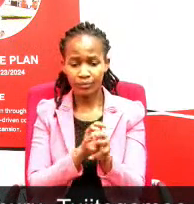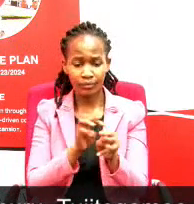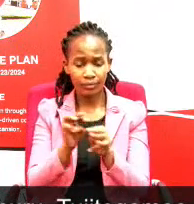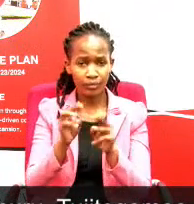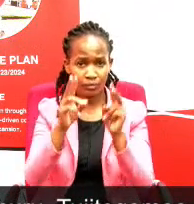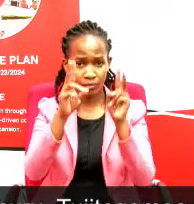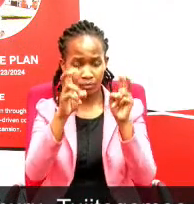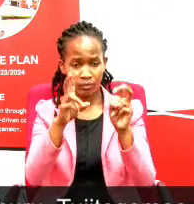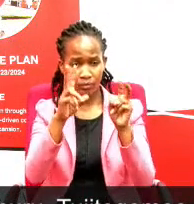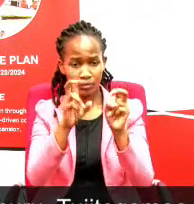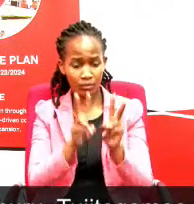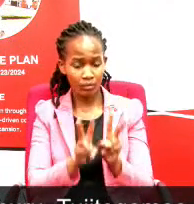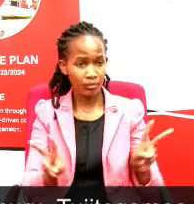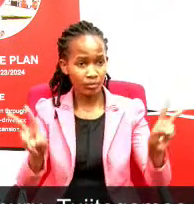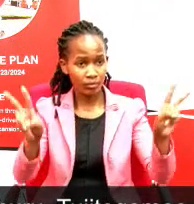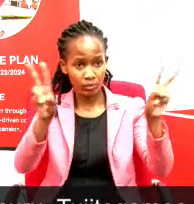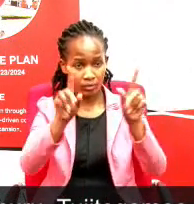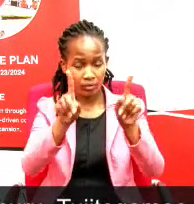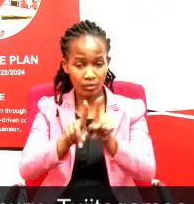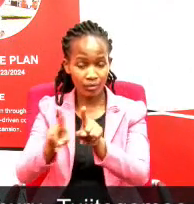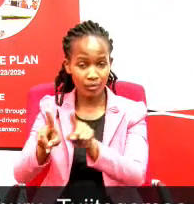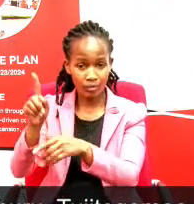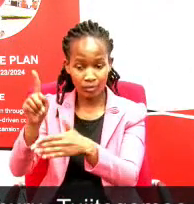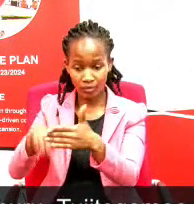issues, the values, as well as